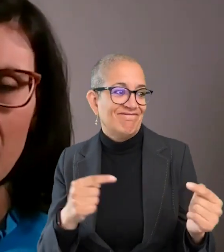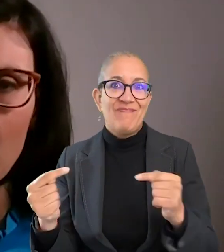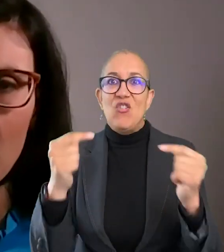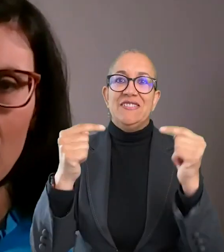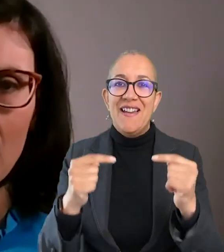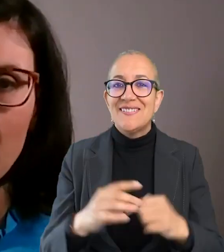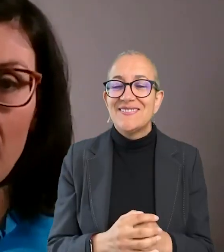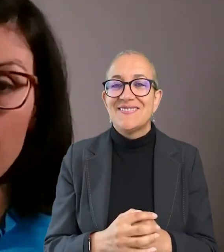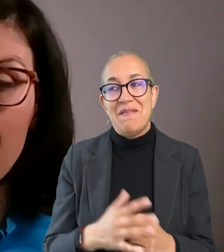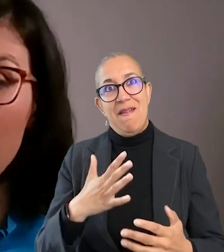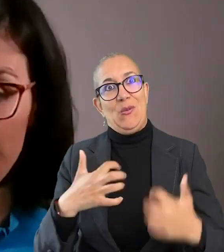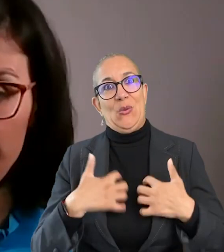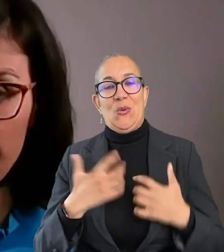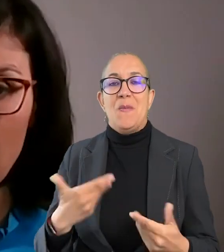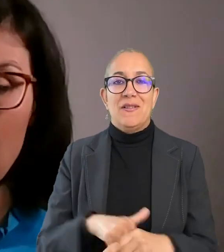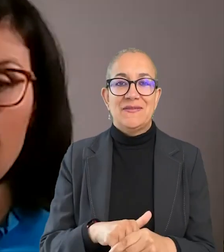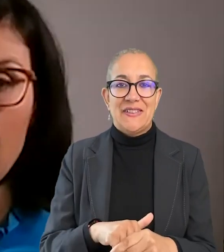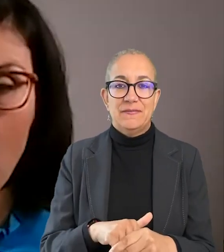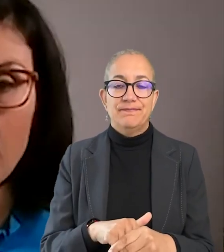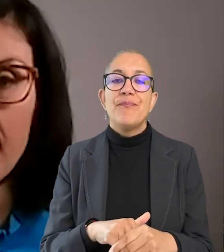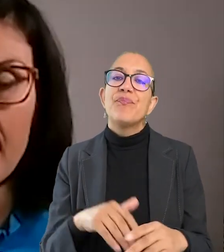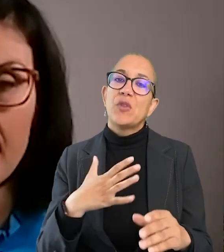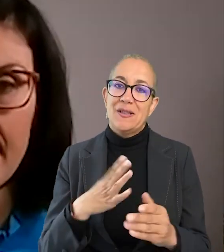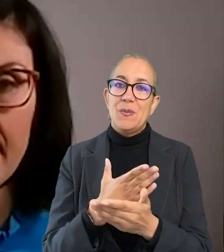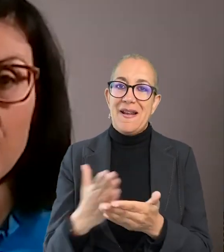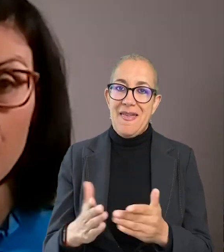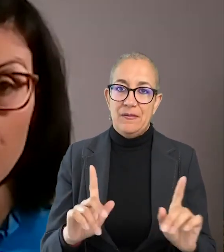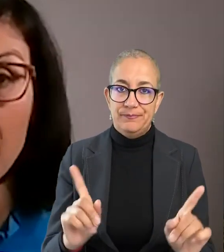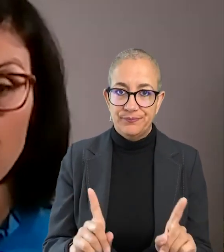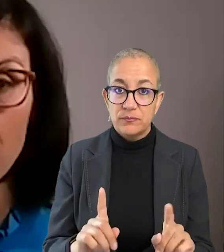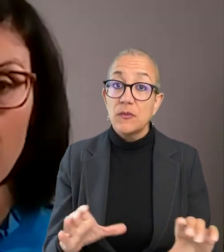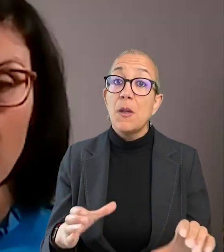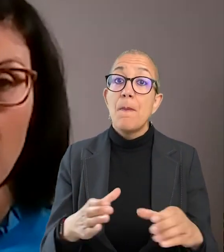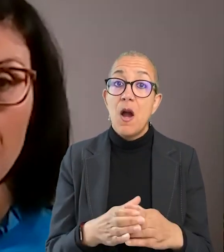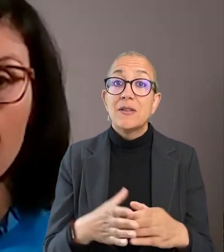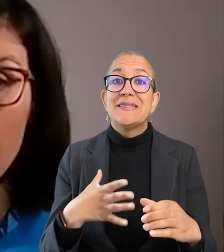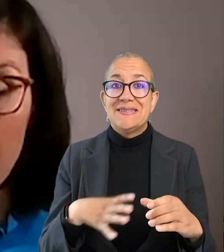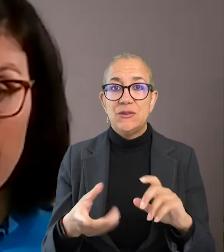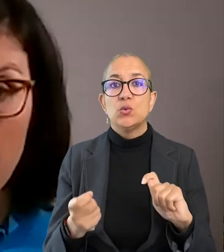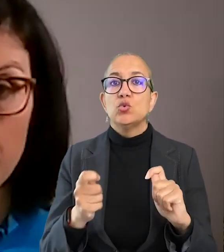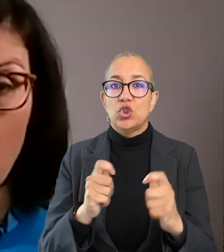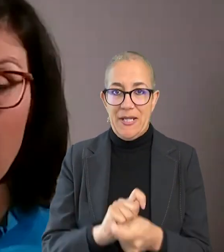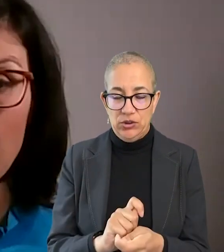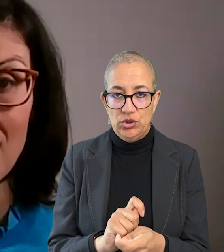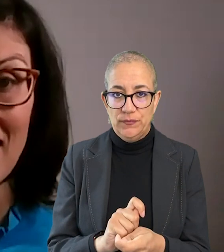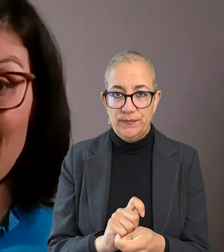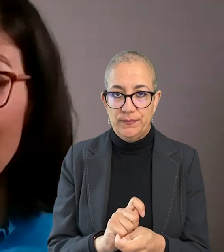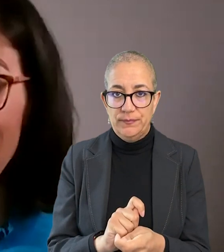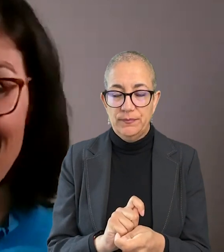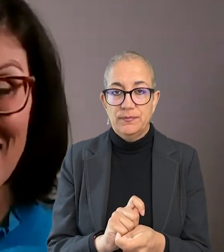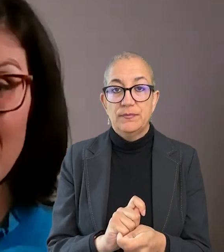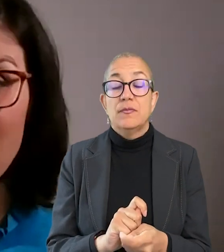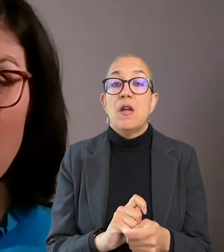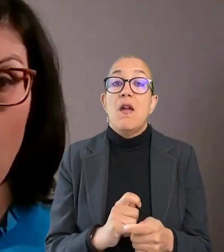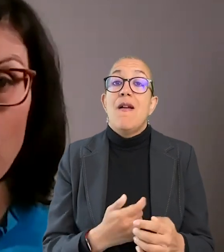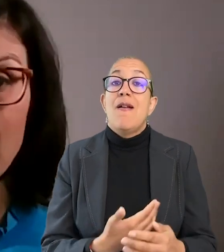saying, I think, let's be clear. The party needs to change. The Lib Dems are now at